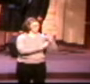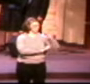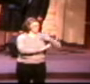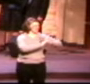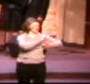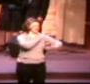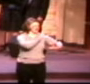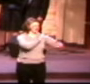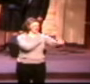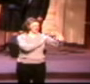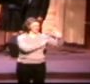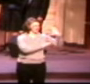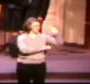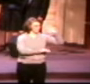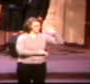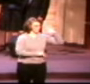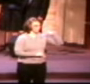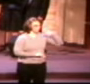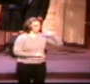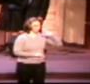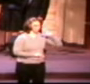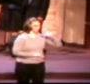first